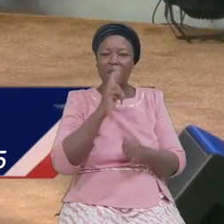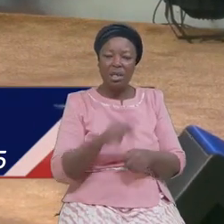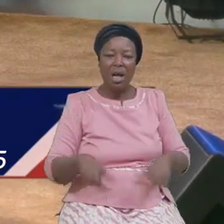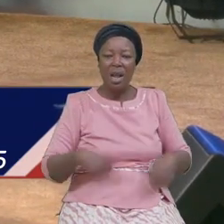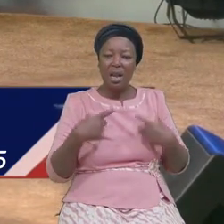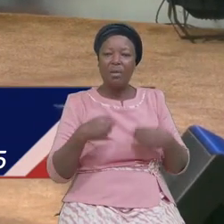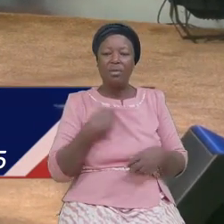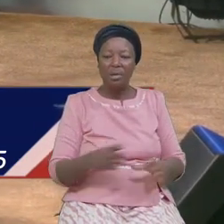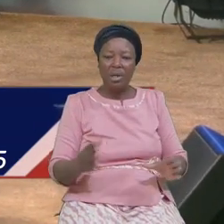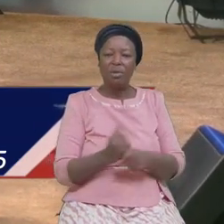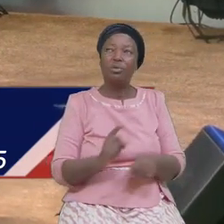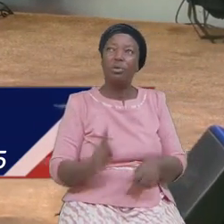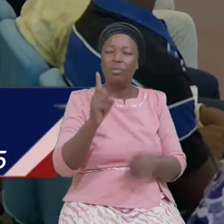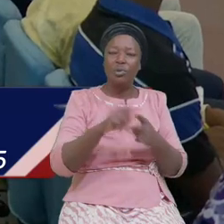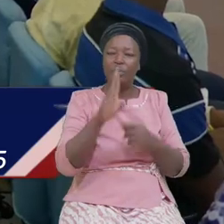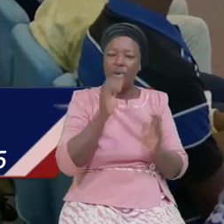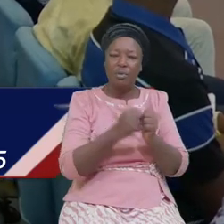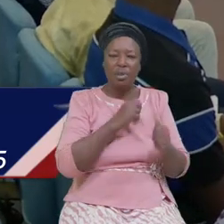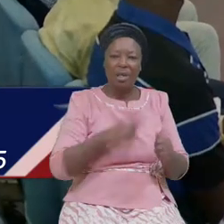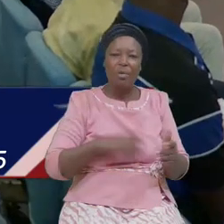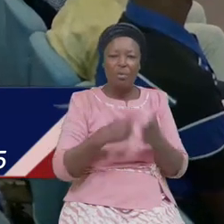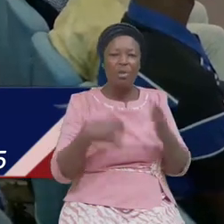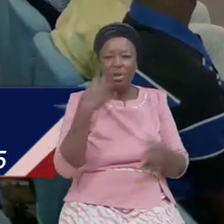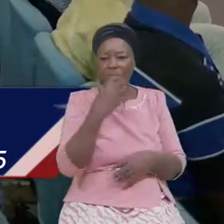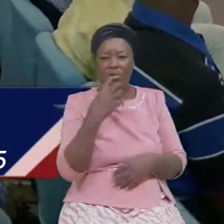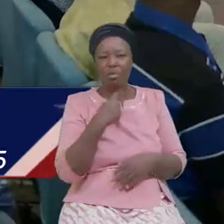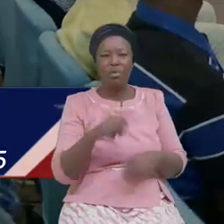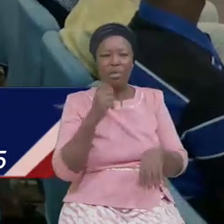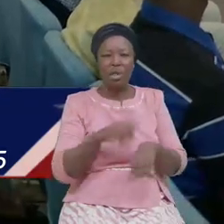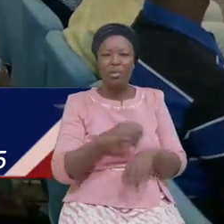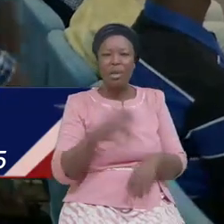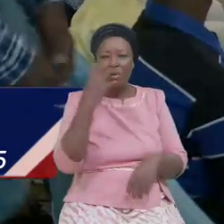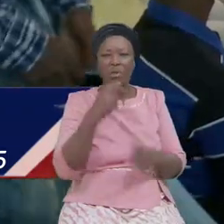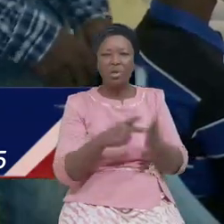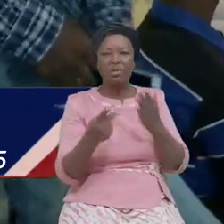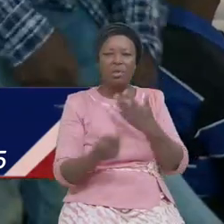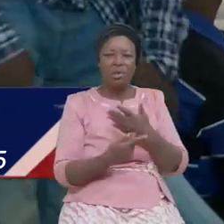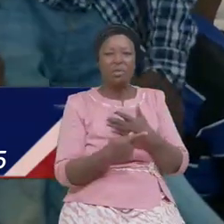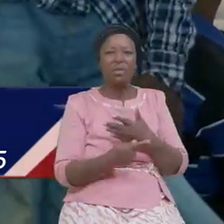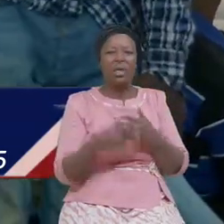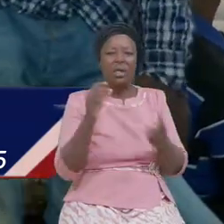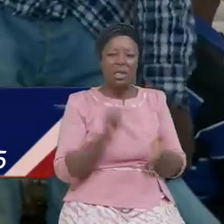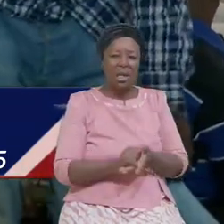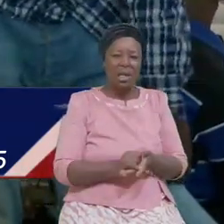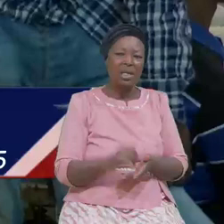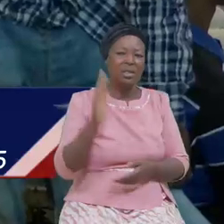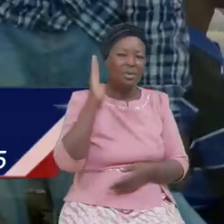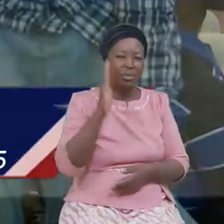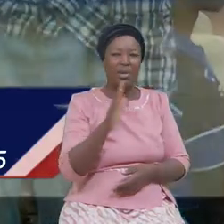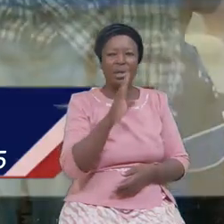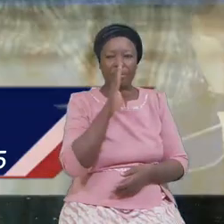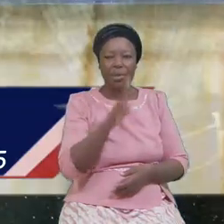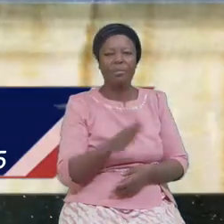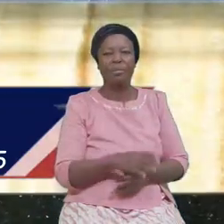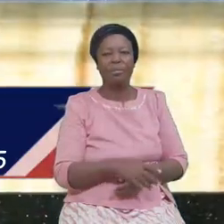be with the Lord. What a glorious event and a glorious situation that will be.